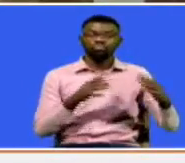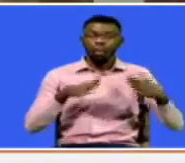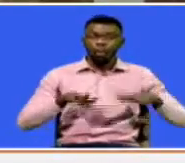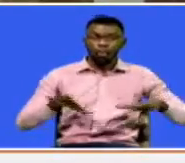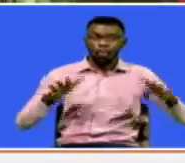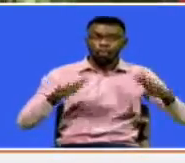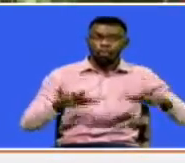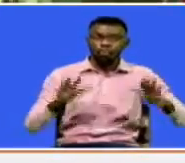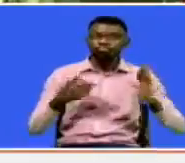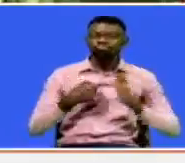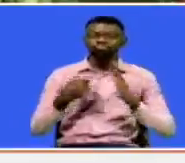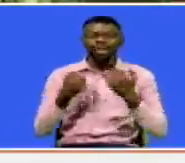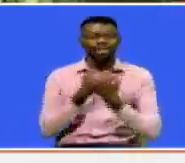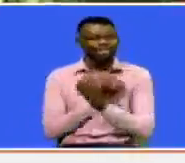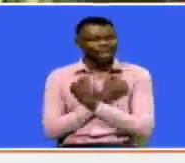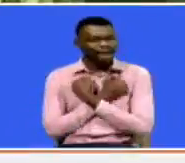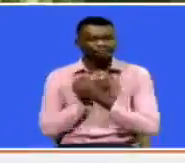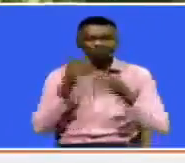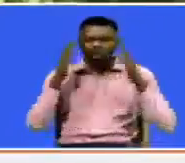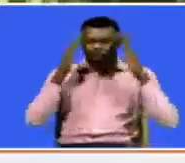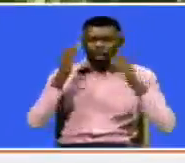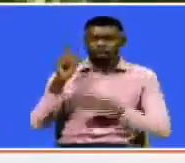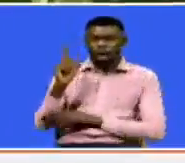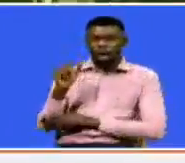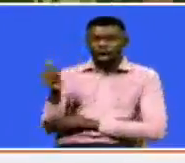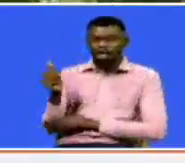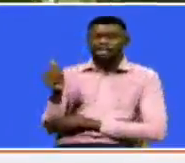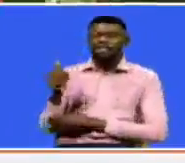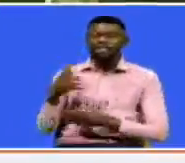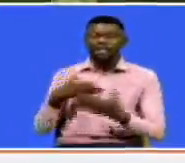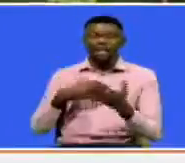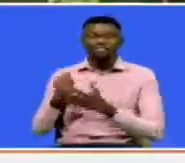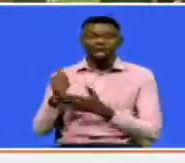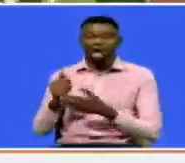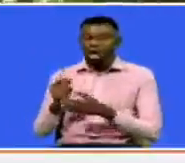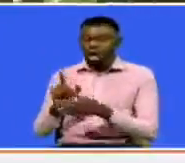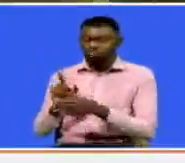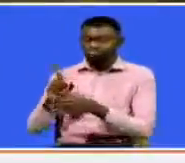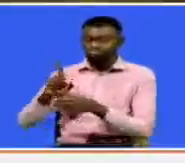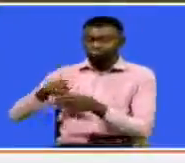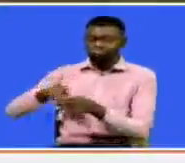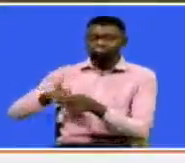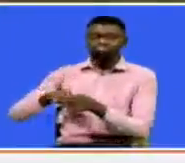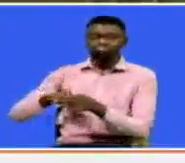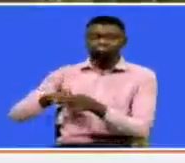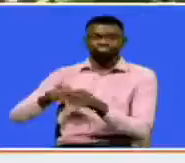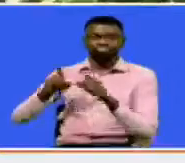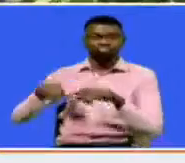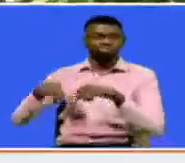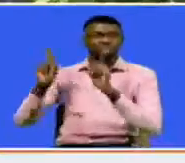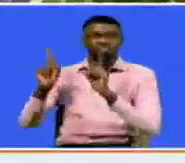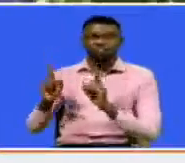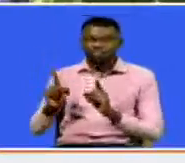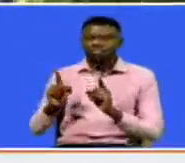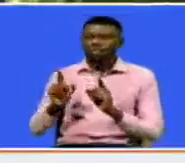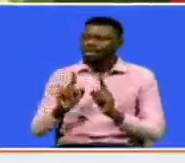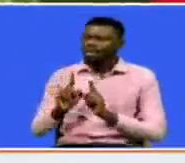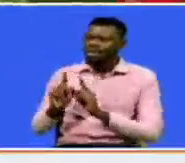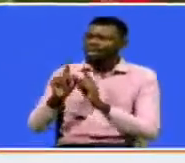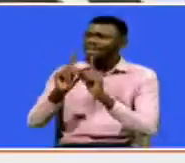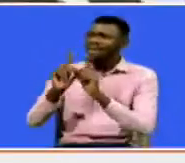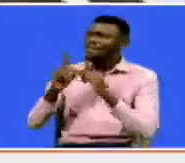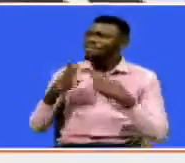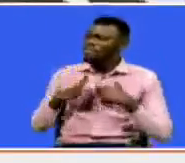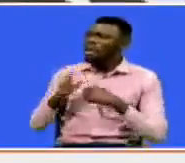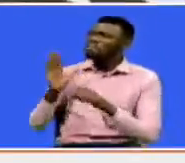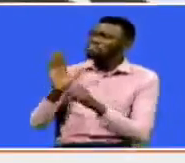each other. Wanakuja, wananunua kufuli hao wenyewe, wanakuja mahali kama hapa, kama mnavyoona kufuli ni nyingi, kwa hivyo hawa ni watu wengi ambao